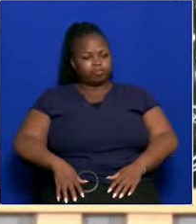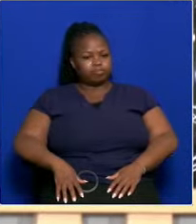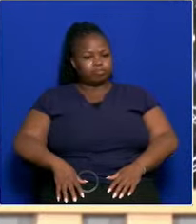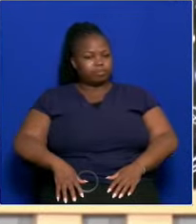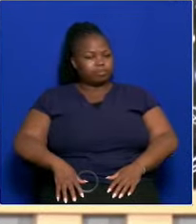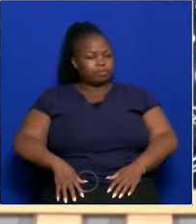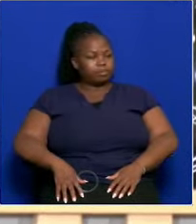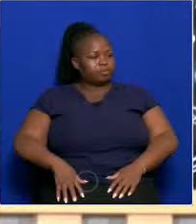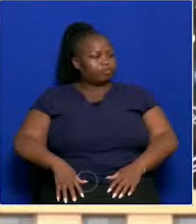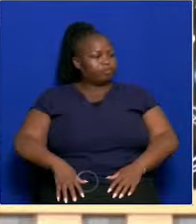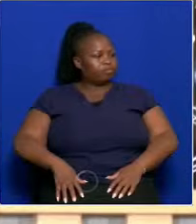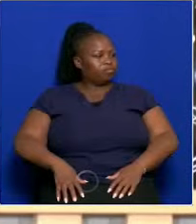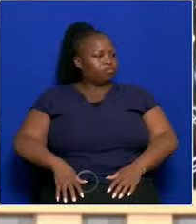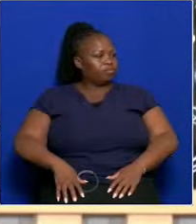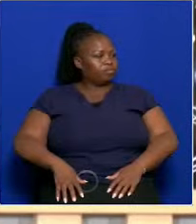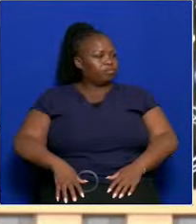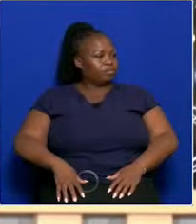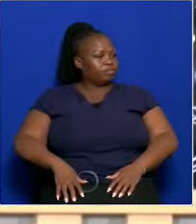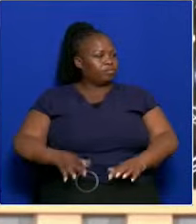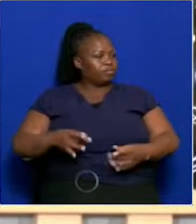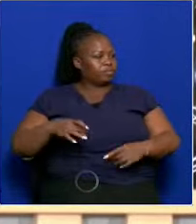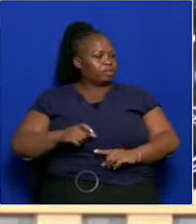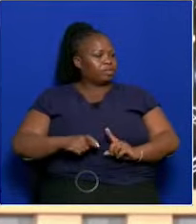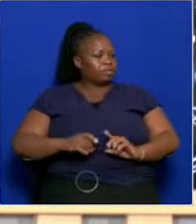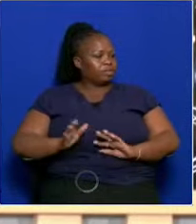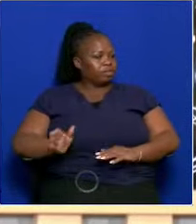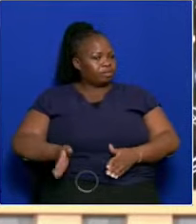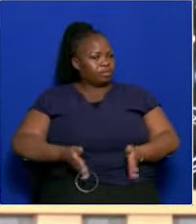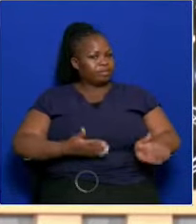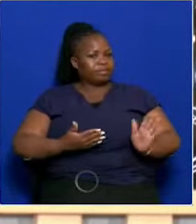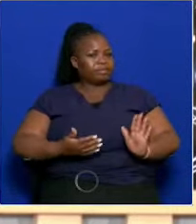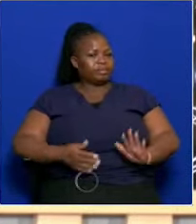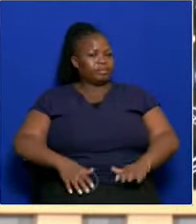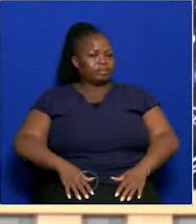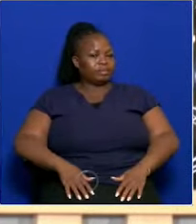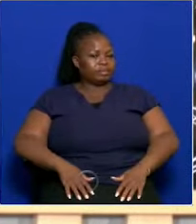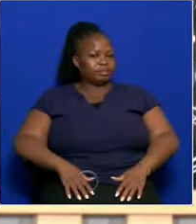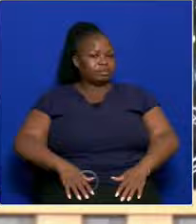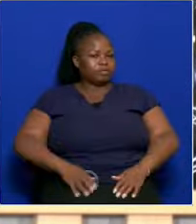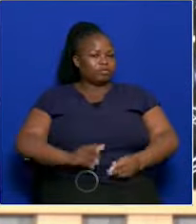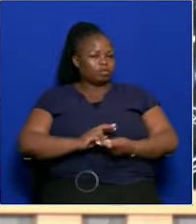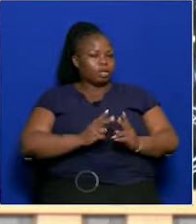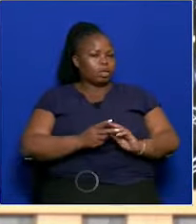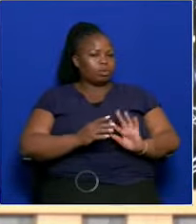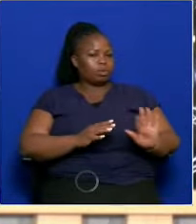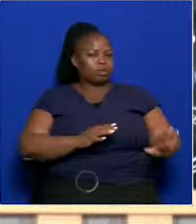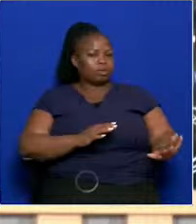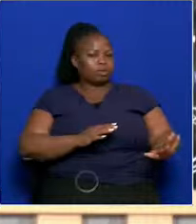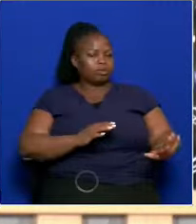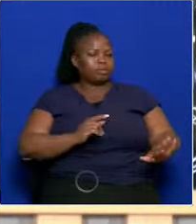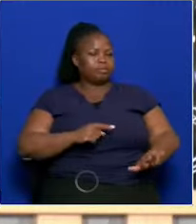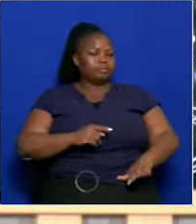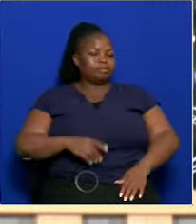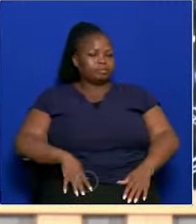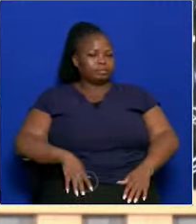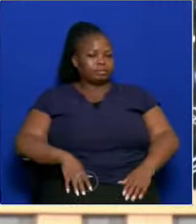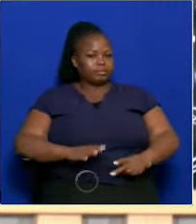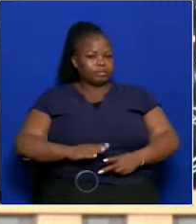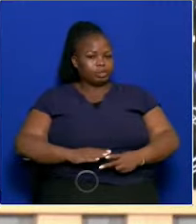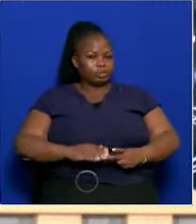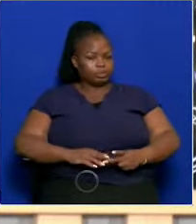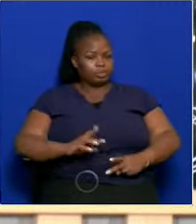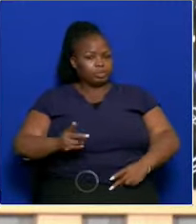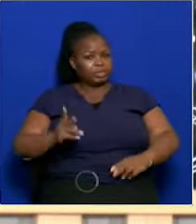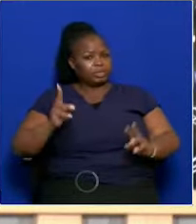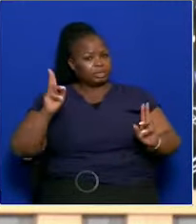Chair, I'm going to move away from the loan. There are two topics. I